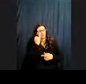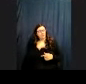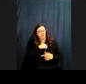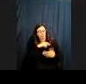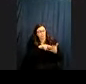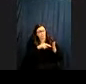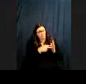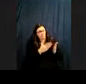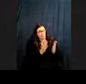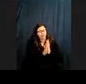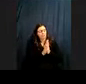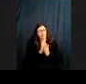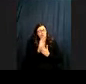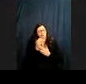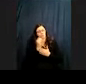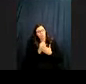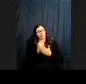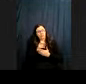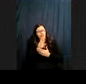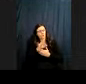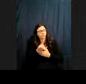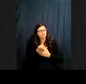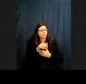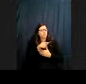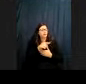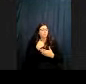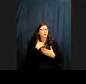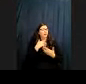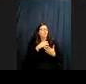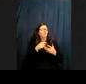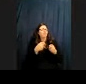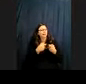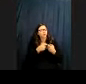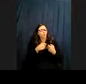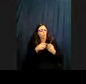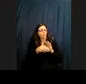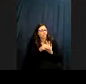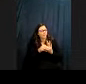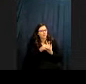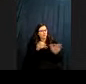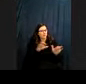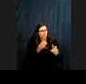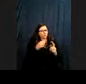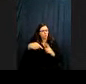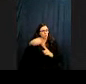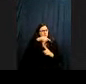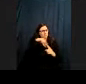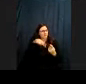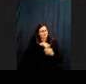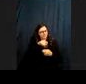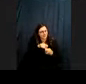art galleries to arbitrate electromagnetic actions as they orbit an exact